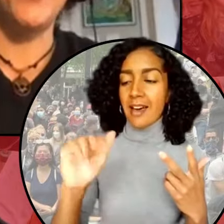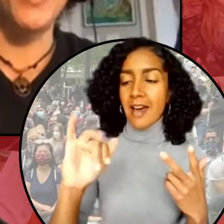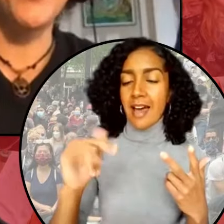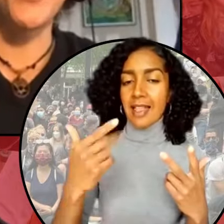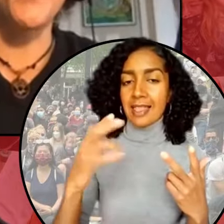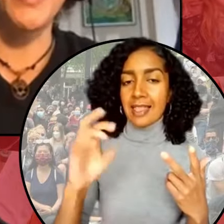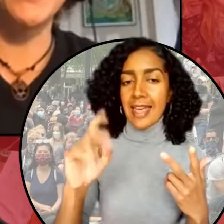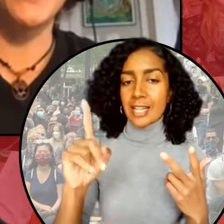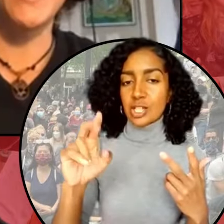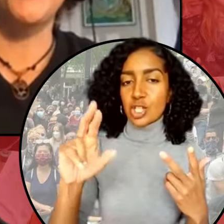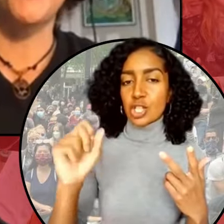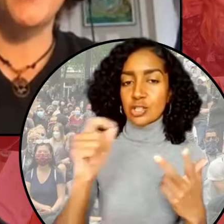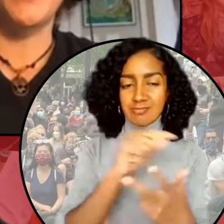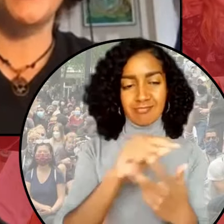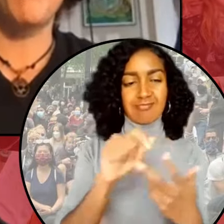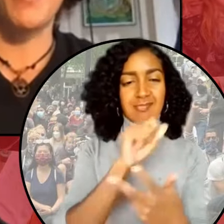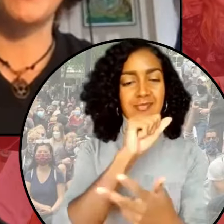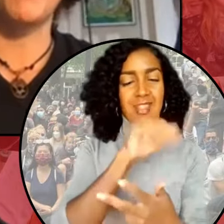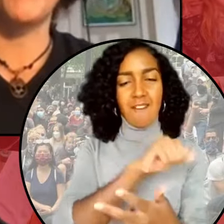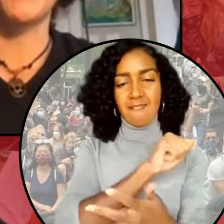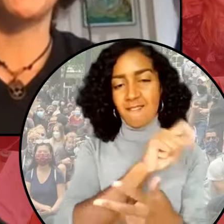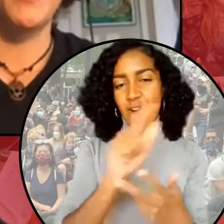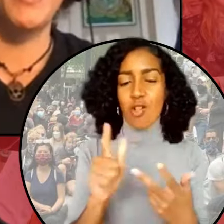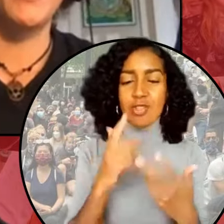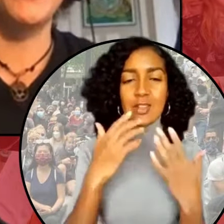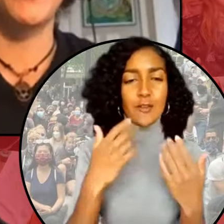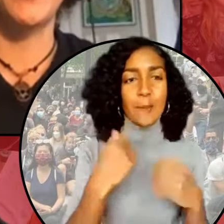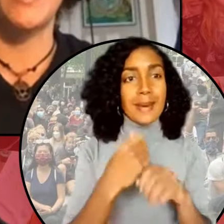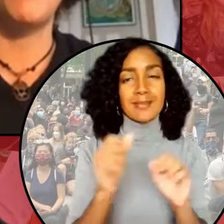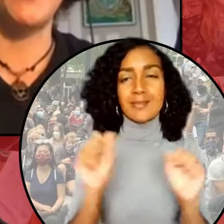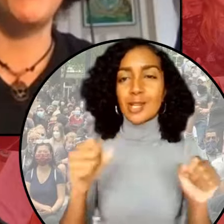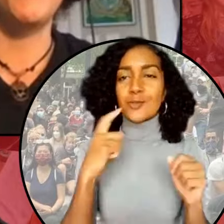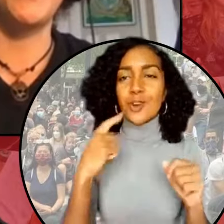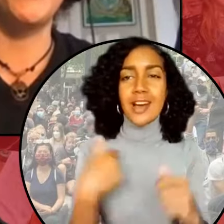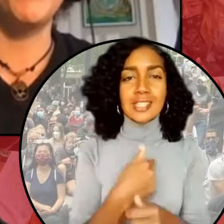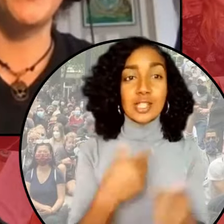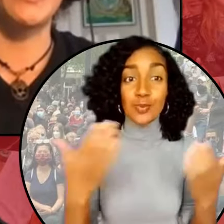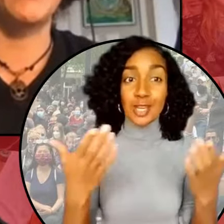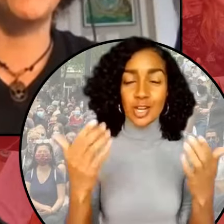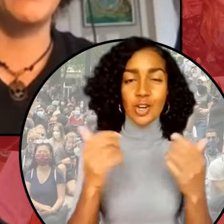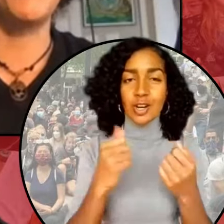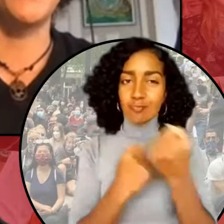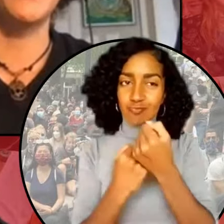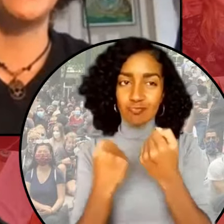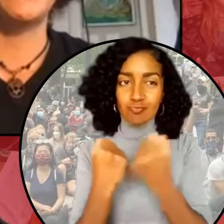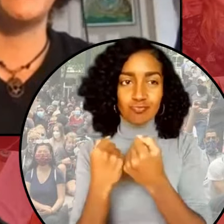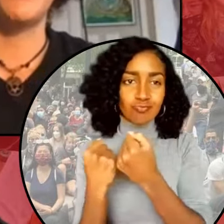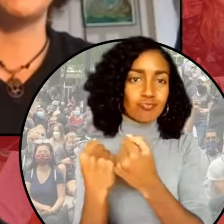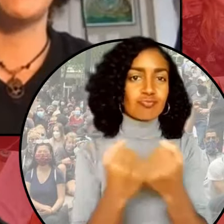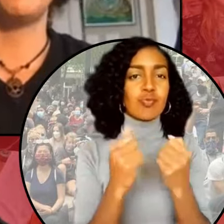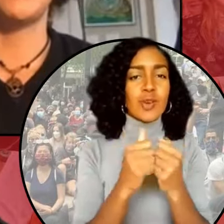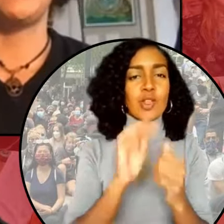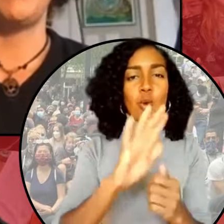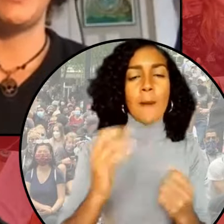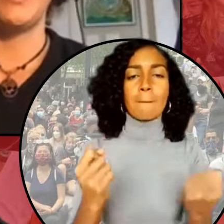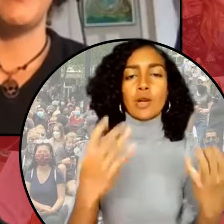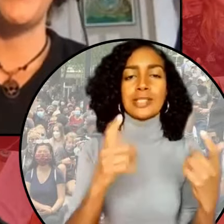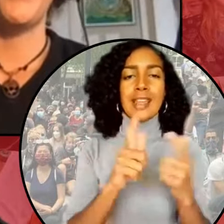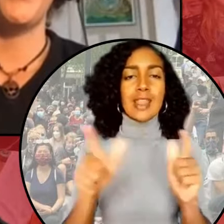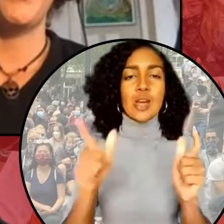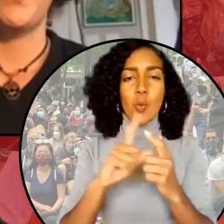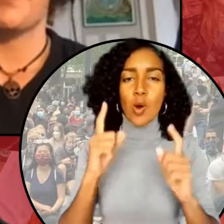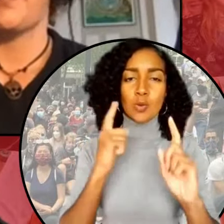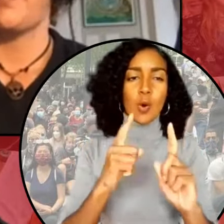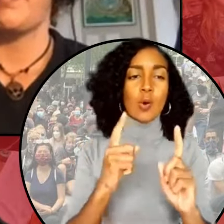the Highlanders that we love so much. Thank you for making it possible for us to be here in solidarity with your multilingual efforts. The event can officially begin